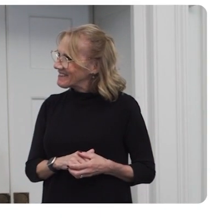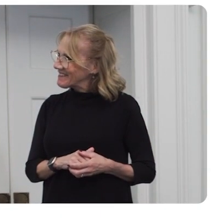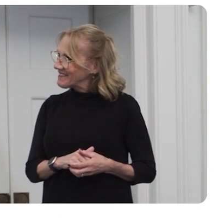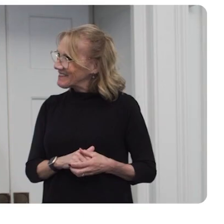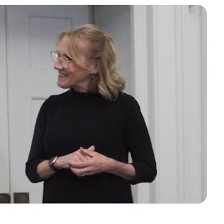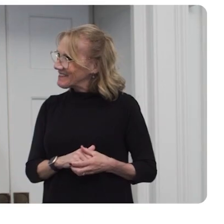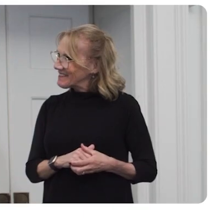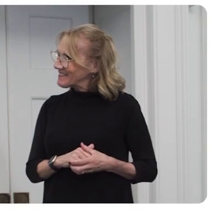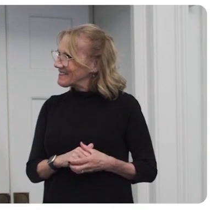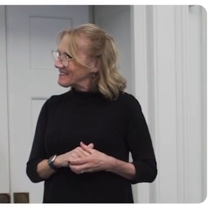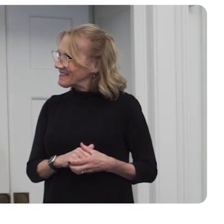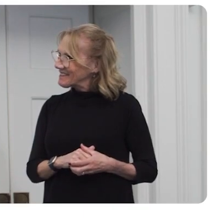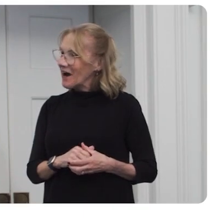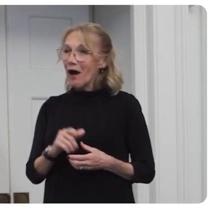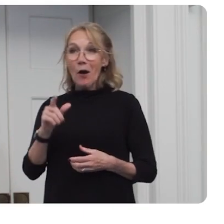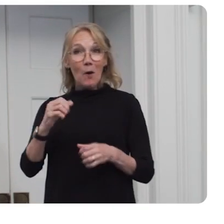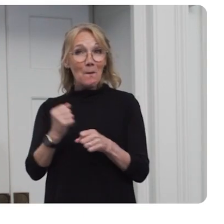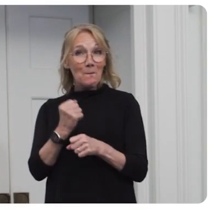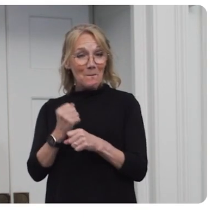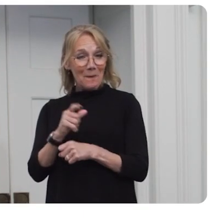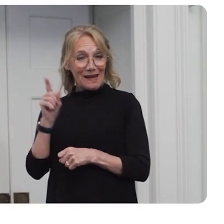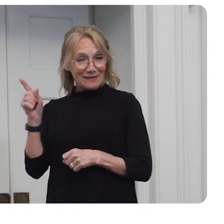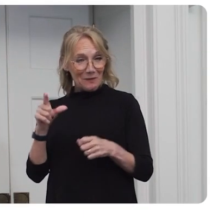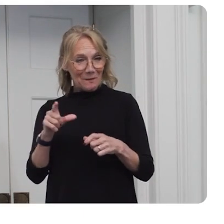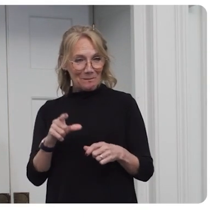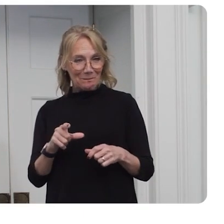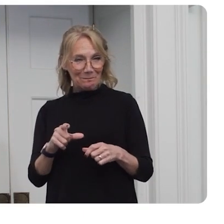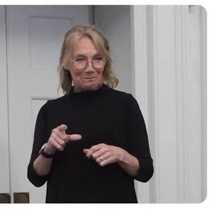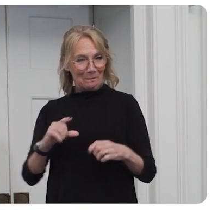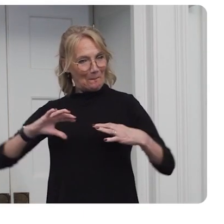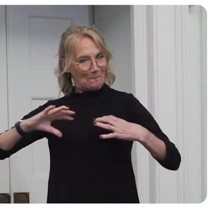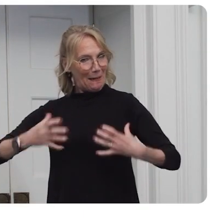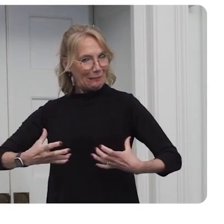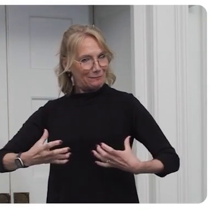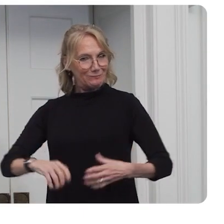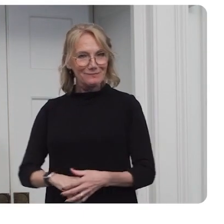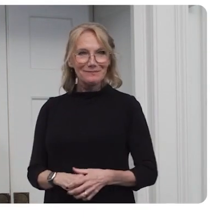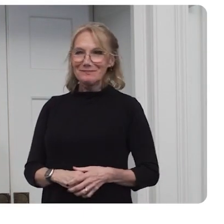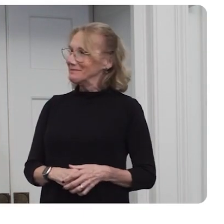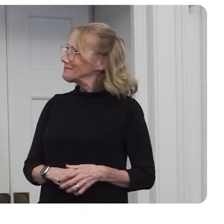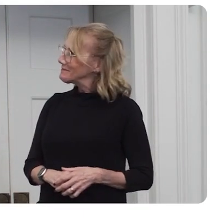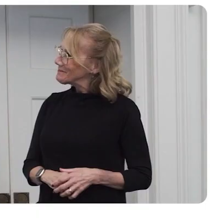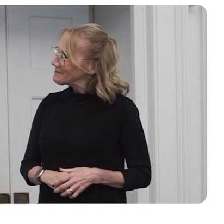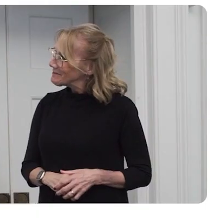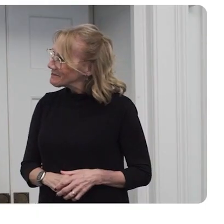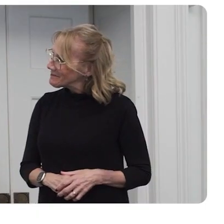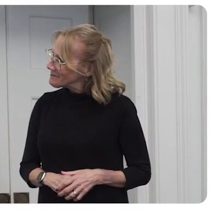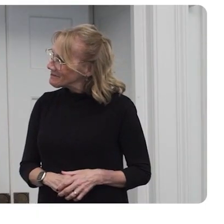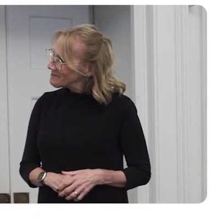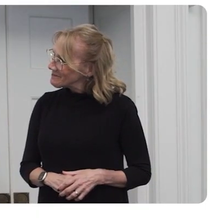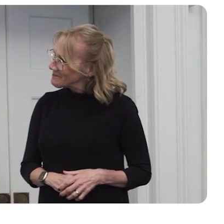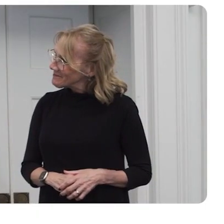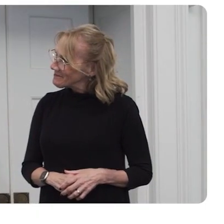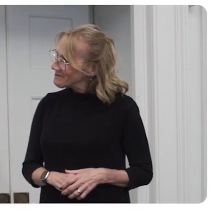didn't no. want to say it, so I thought I'd say you made them from melons. Don't want to drop I them. thought, yeah, there we go. That's